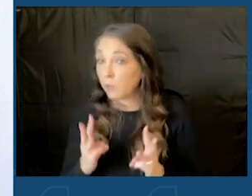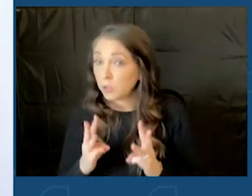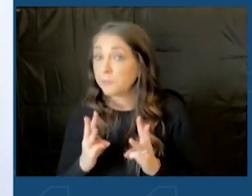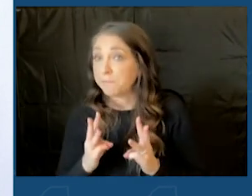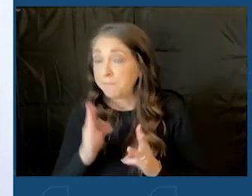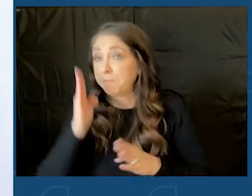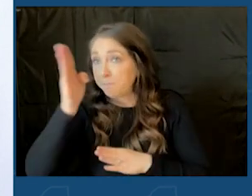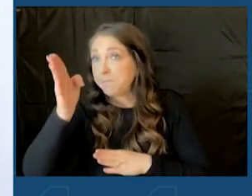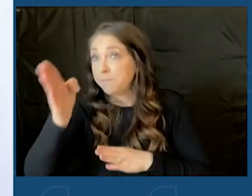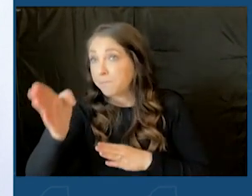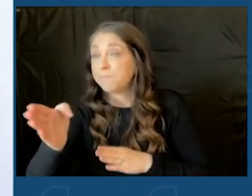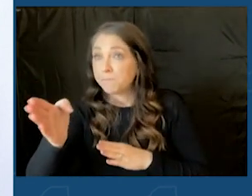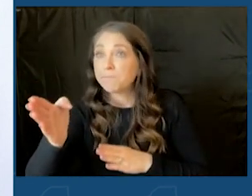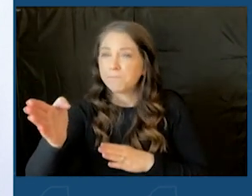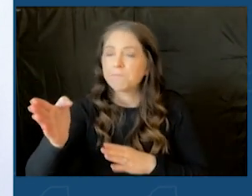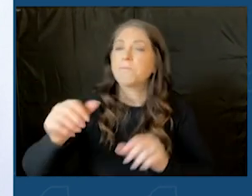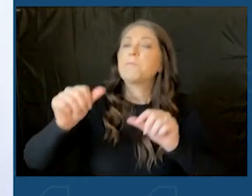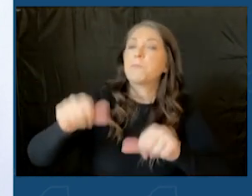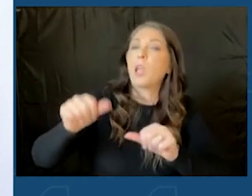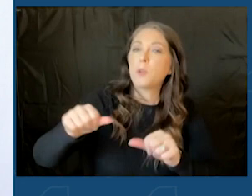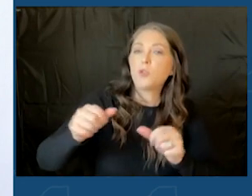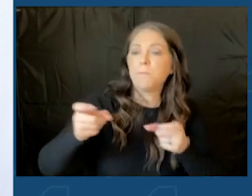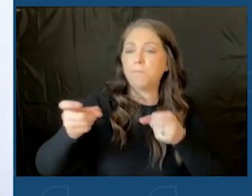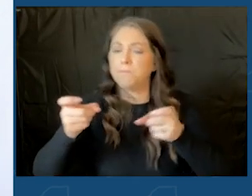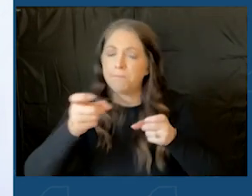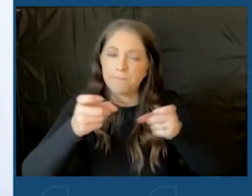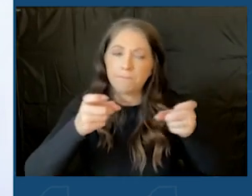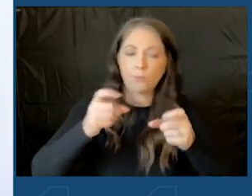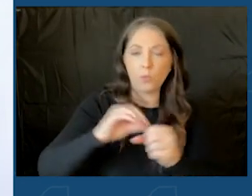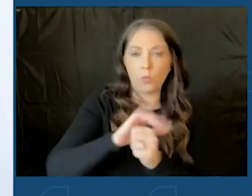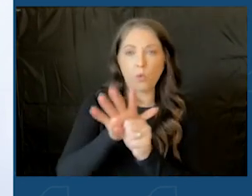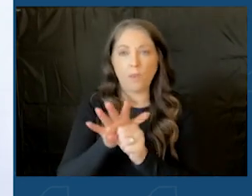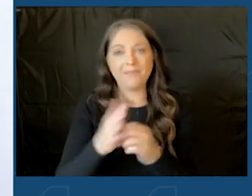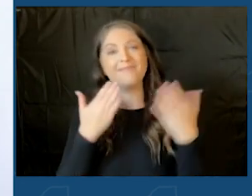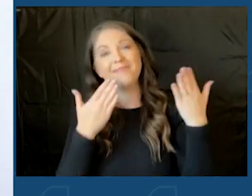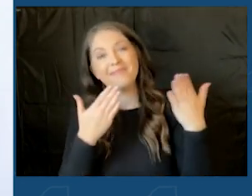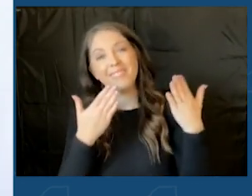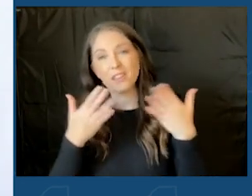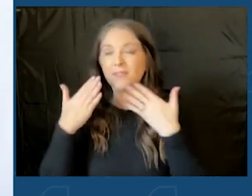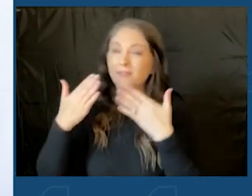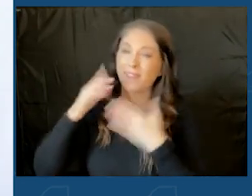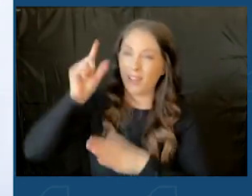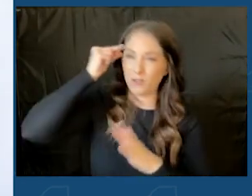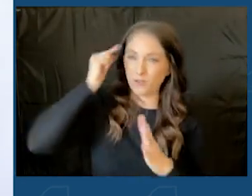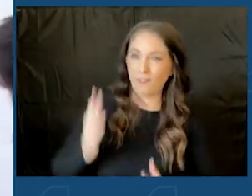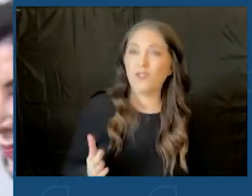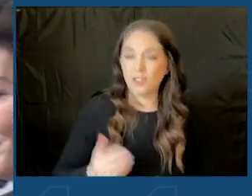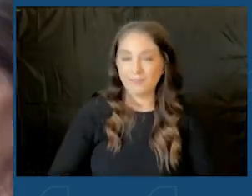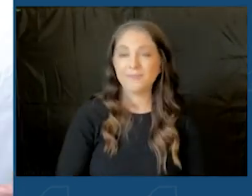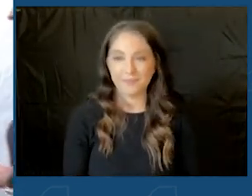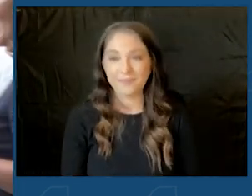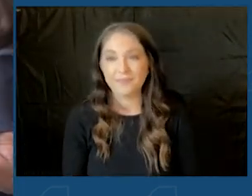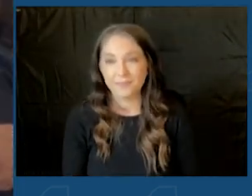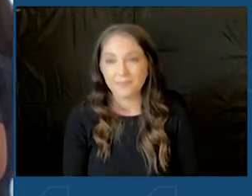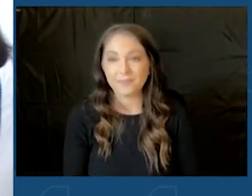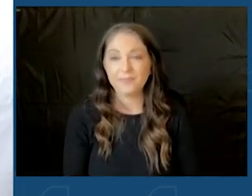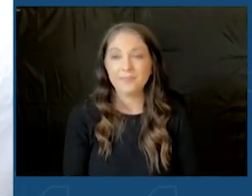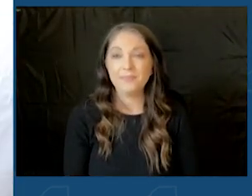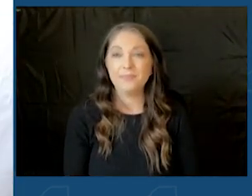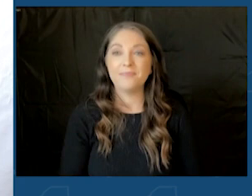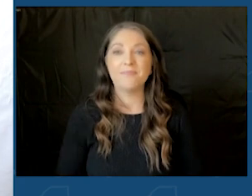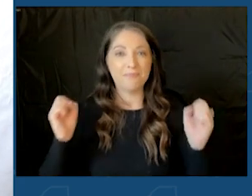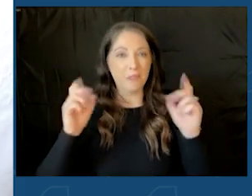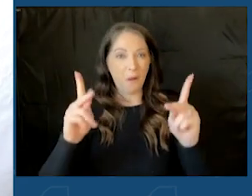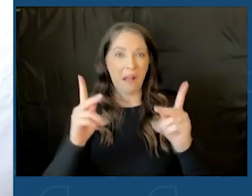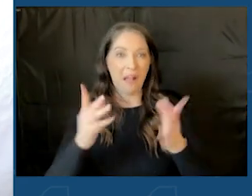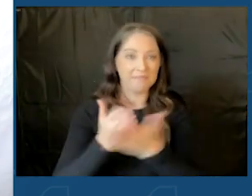will be able to contain COVID. So thank you very much, Governor. Thank you. All right, now